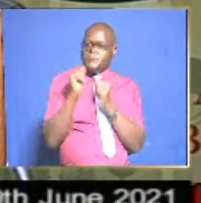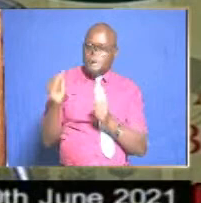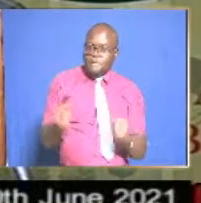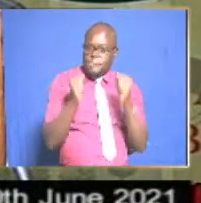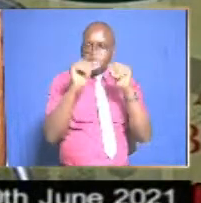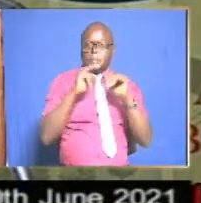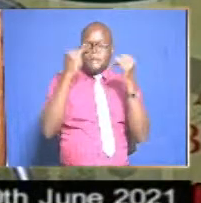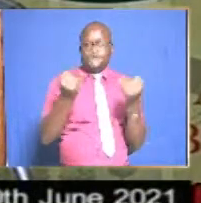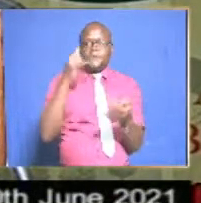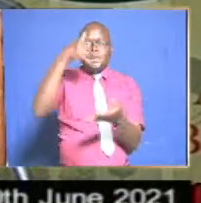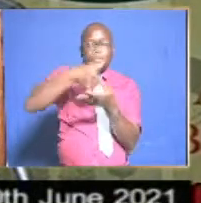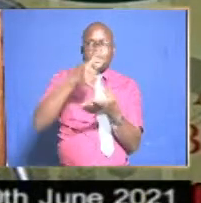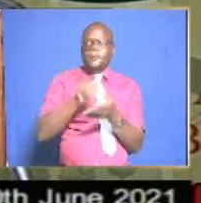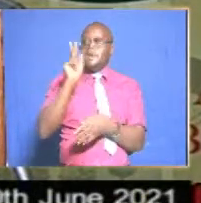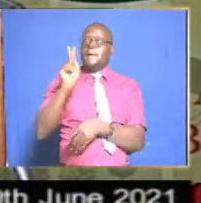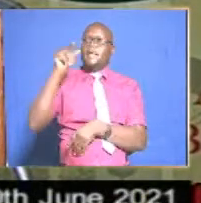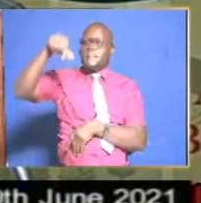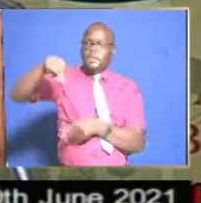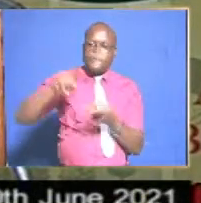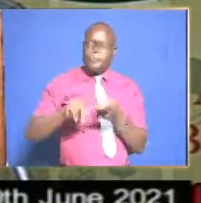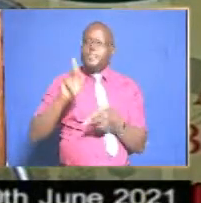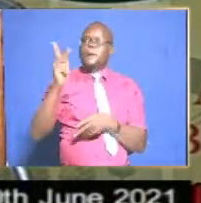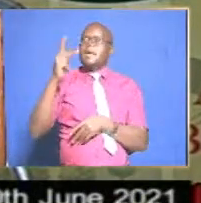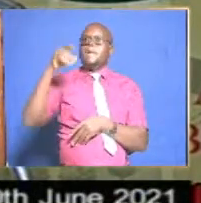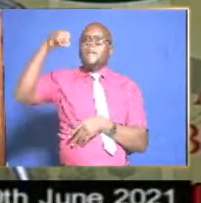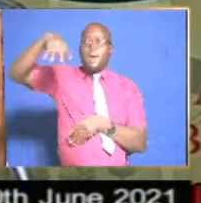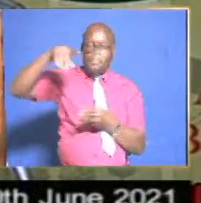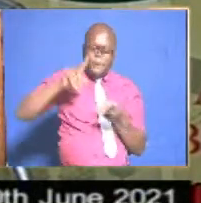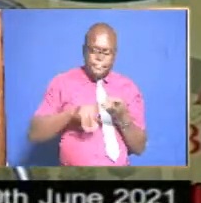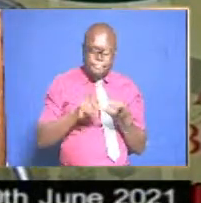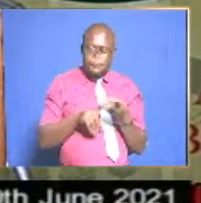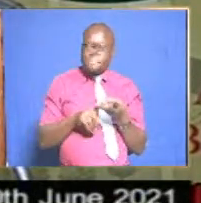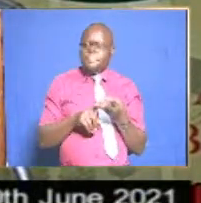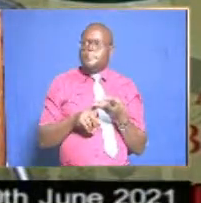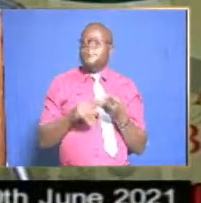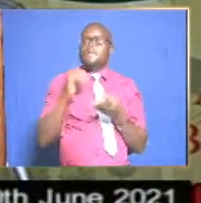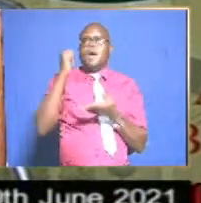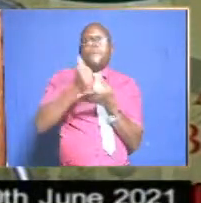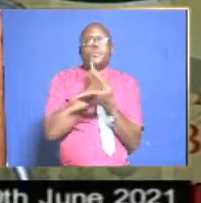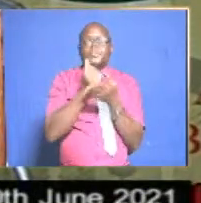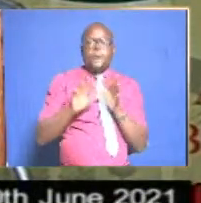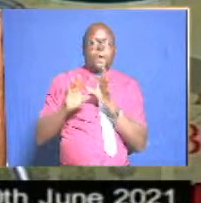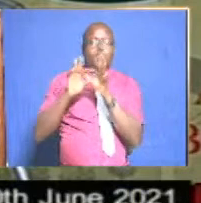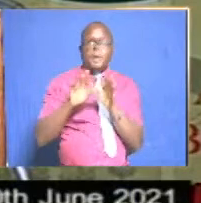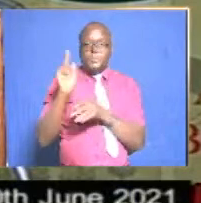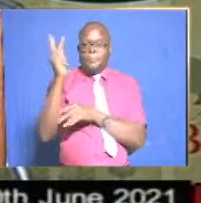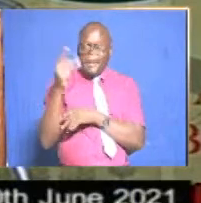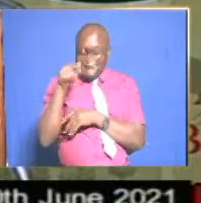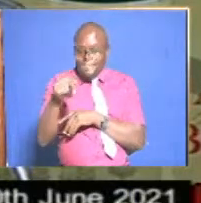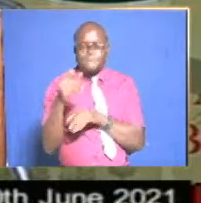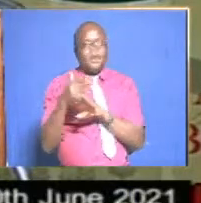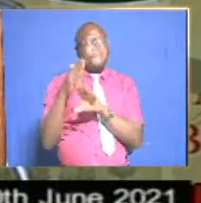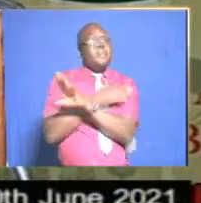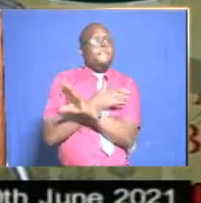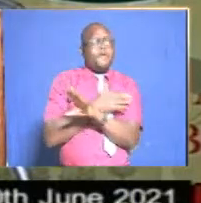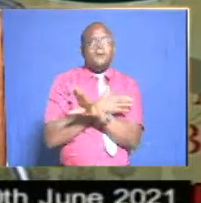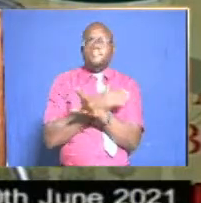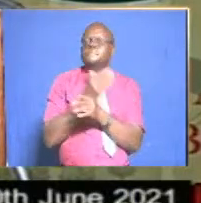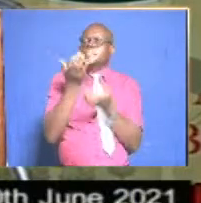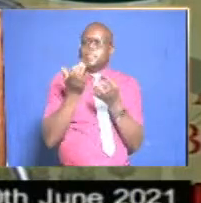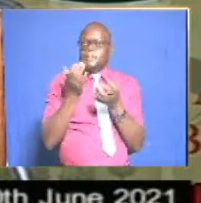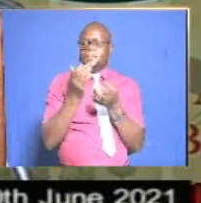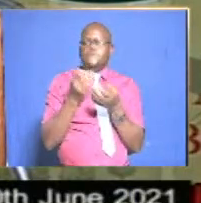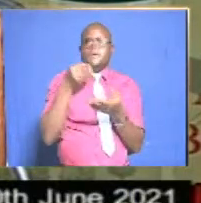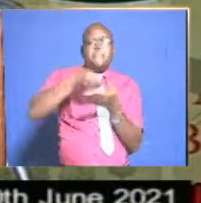institutions, including Kenya Airways, Kenya Power and Lighting Company, and Postal Corporations of Kenya, which were indeed in dire need of